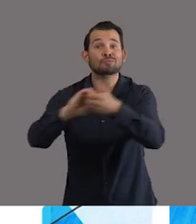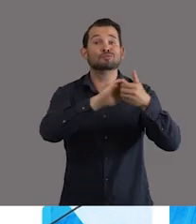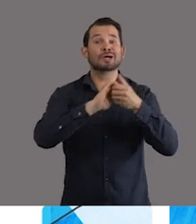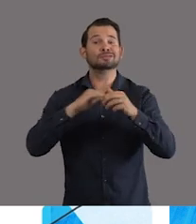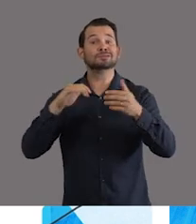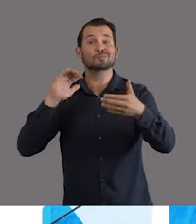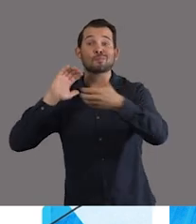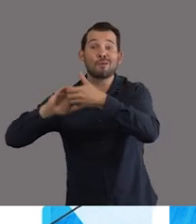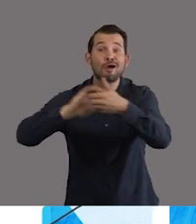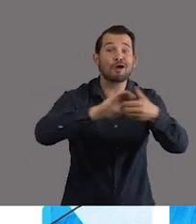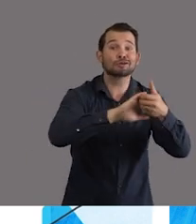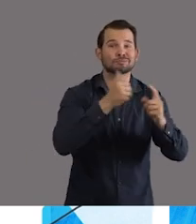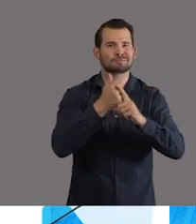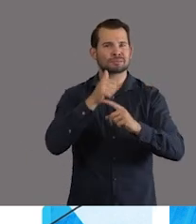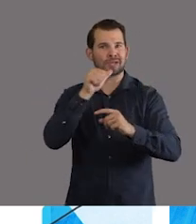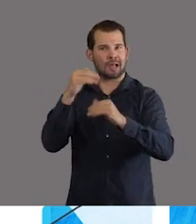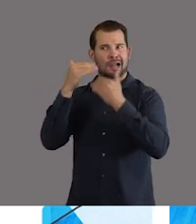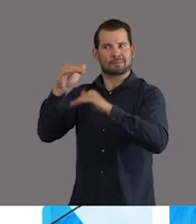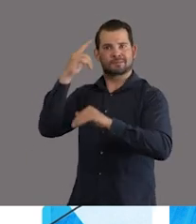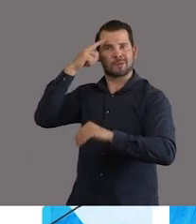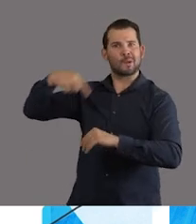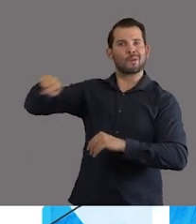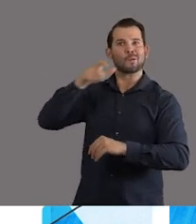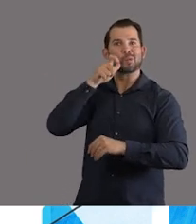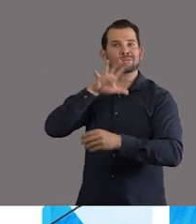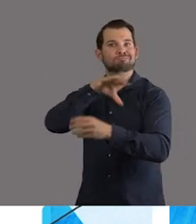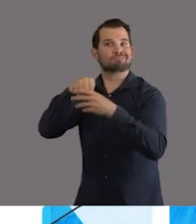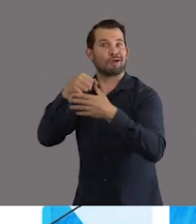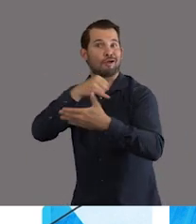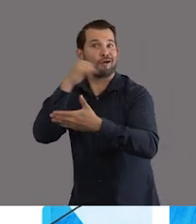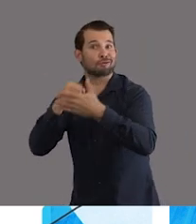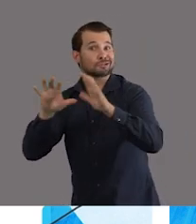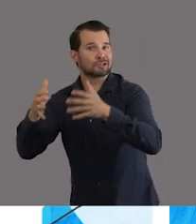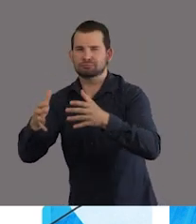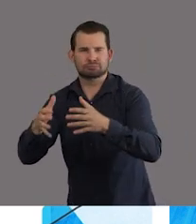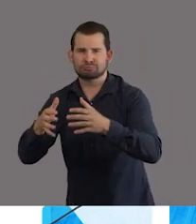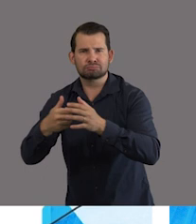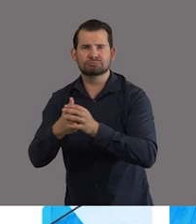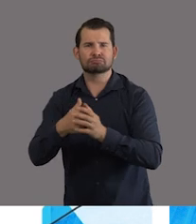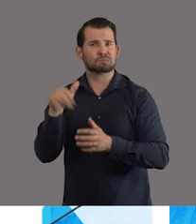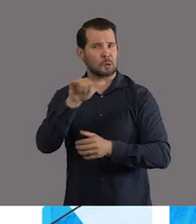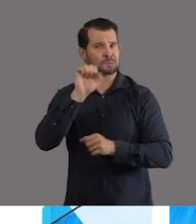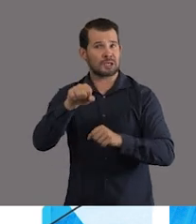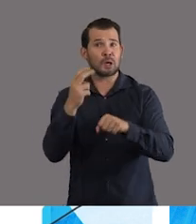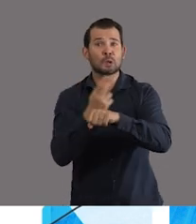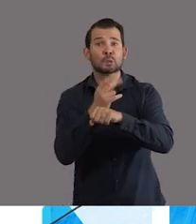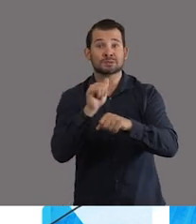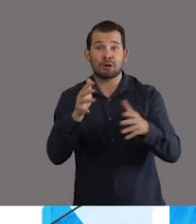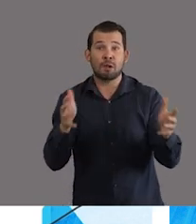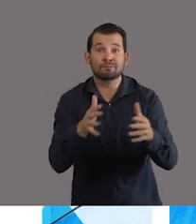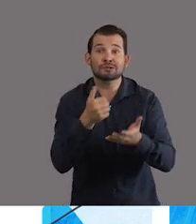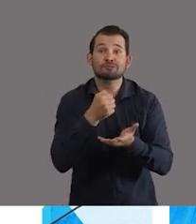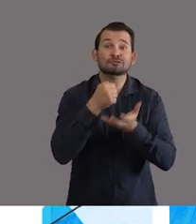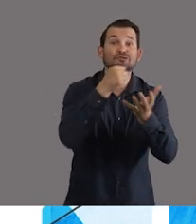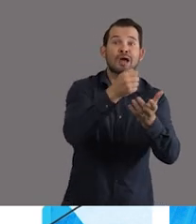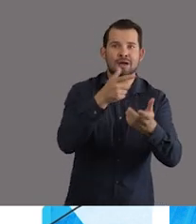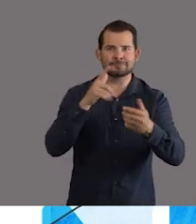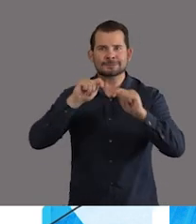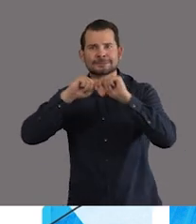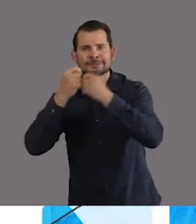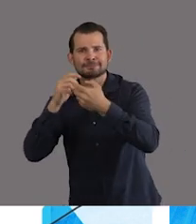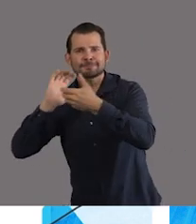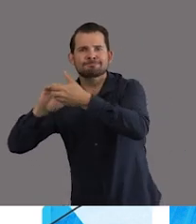Collaborations and partnerships are not limited to those within the arts sector. You can also use the Cultivate grant to team up with partners from